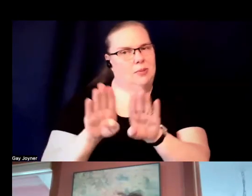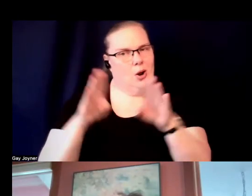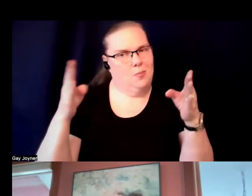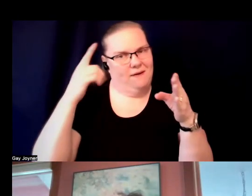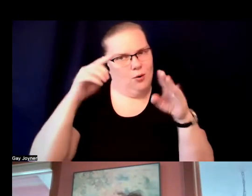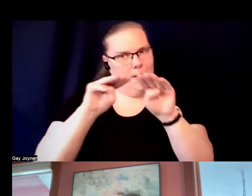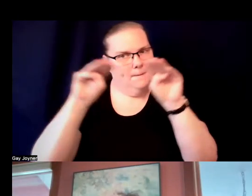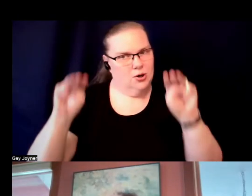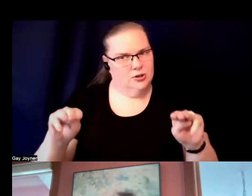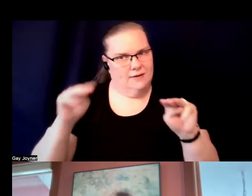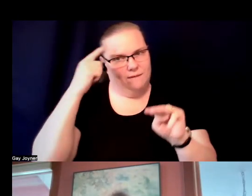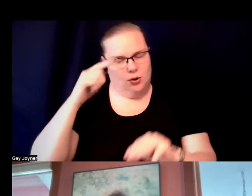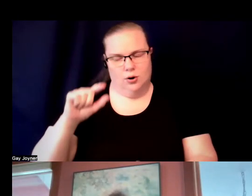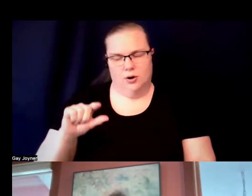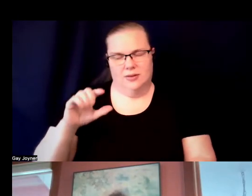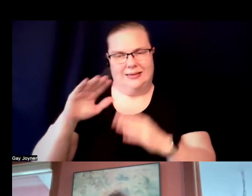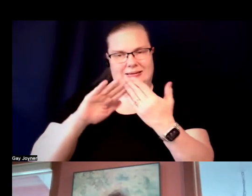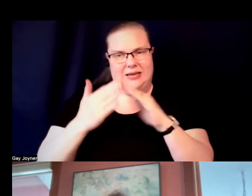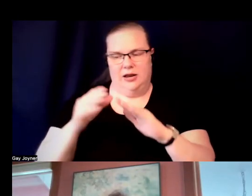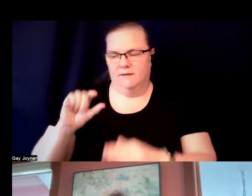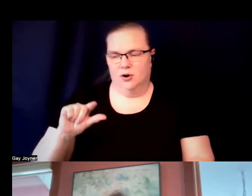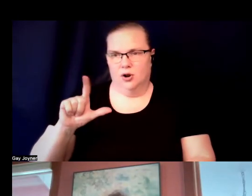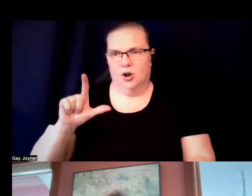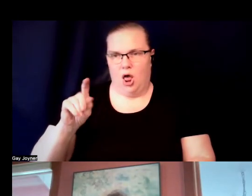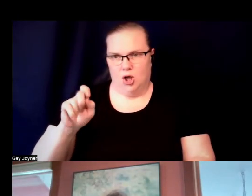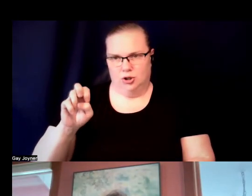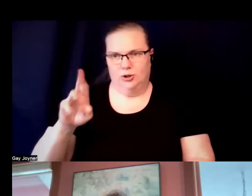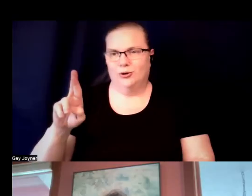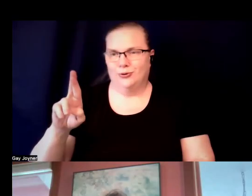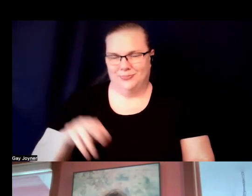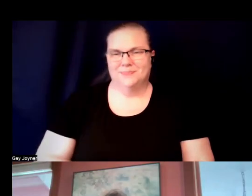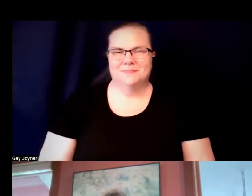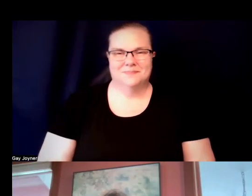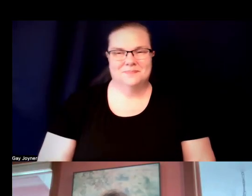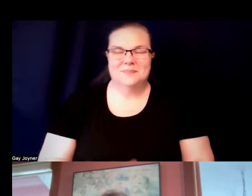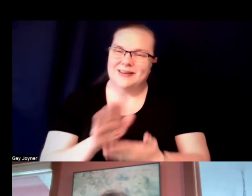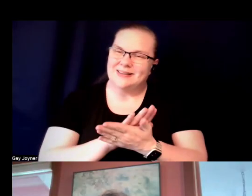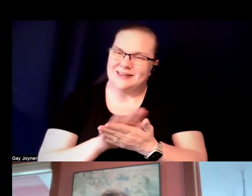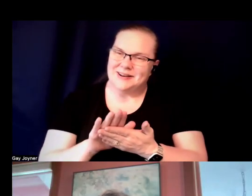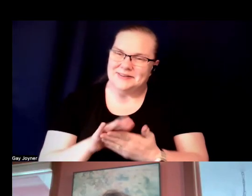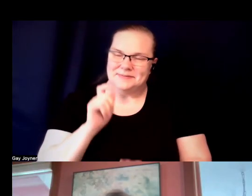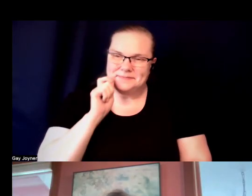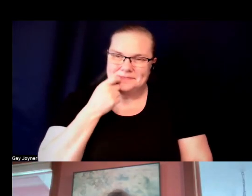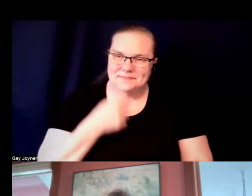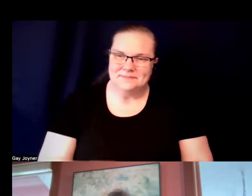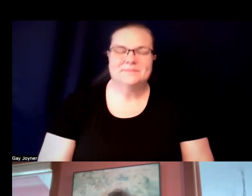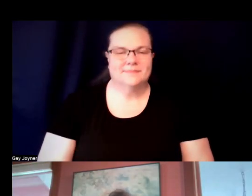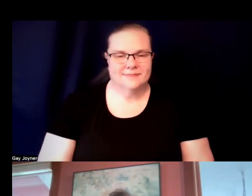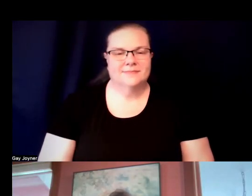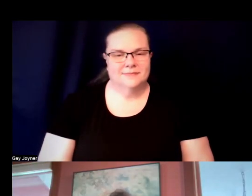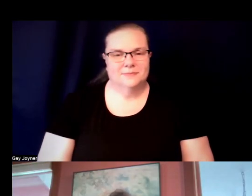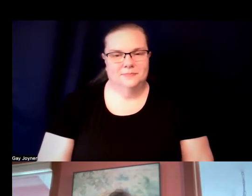the city mm. of Gloucester. Nice. That's Yeah. very nice. Mm.